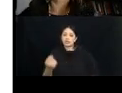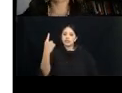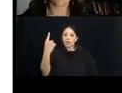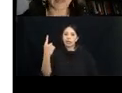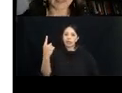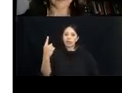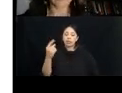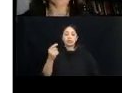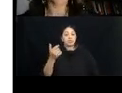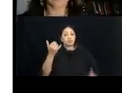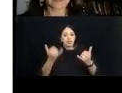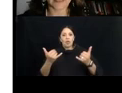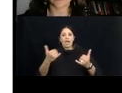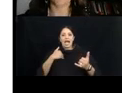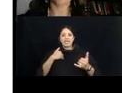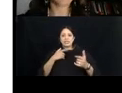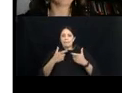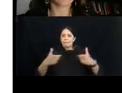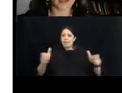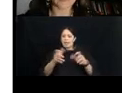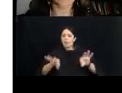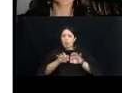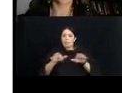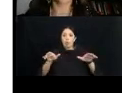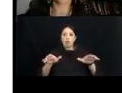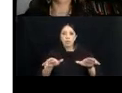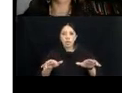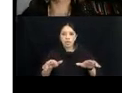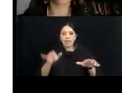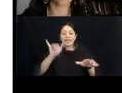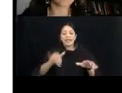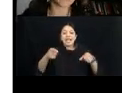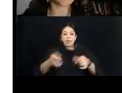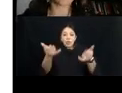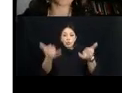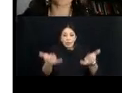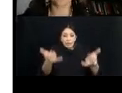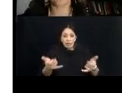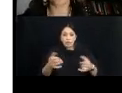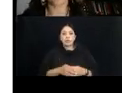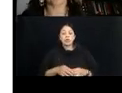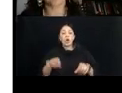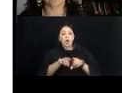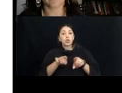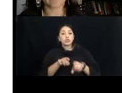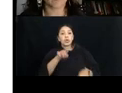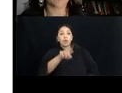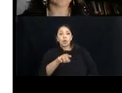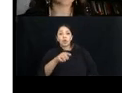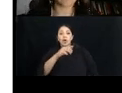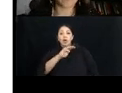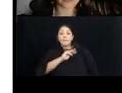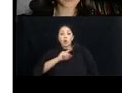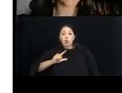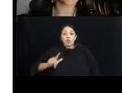a movement that they're witnessing in front of their eyes. There is a leader, right? Martin Luther King has been coming forward.